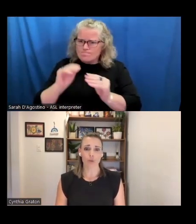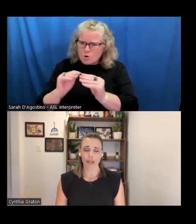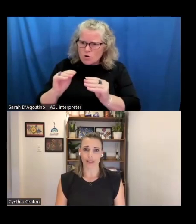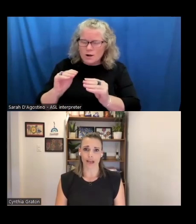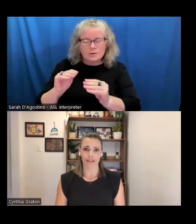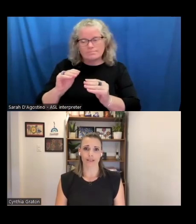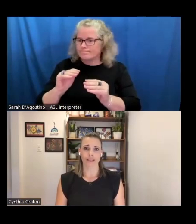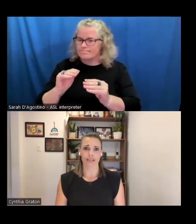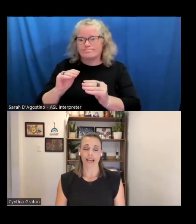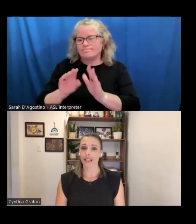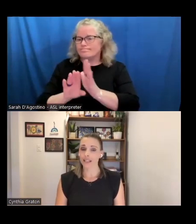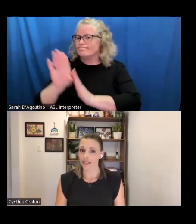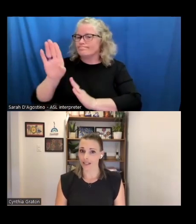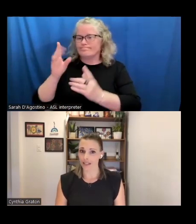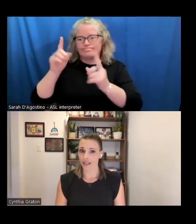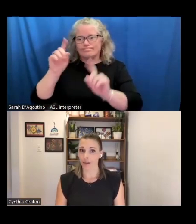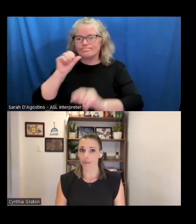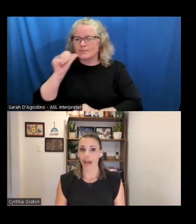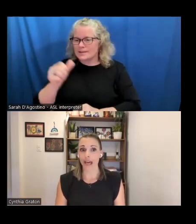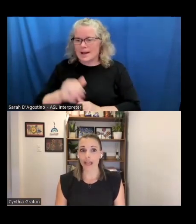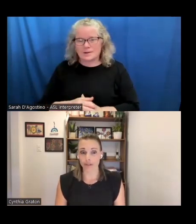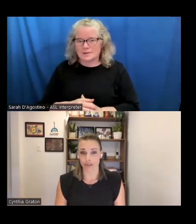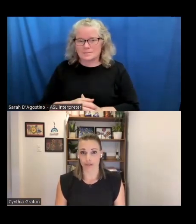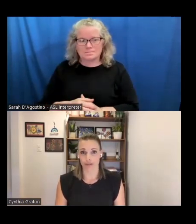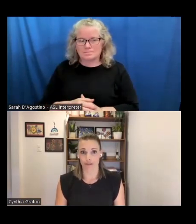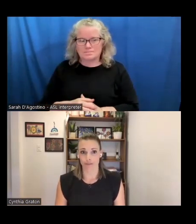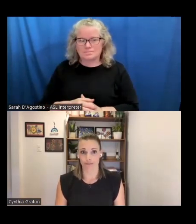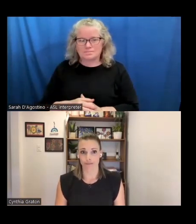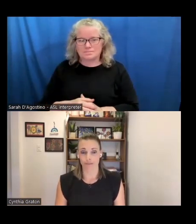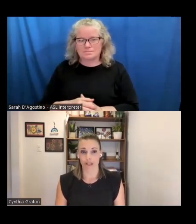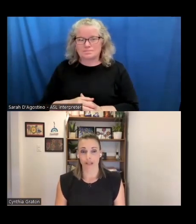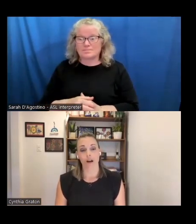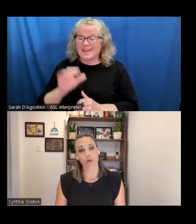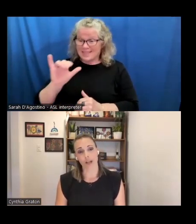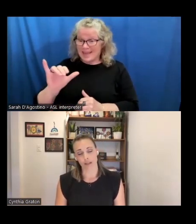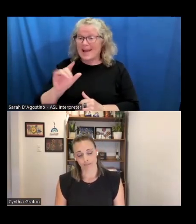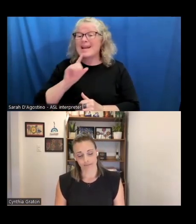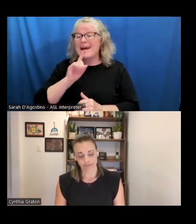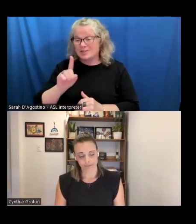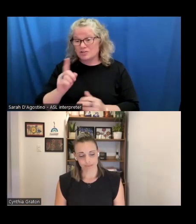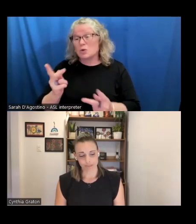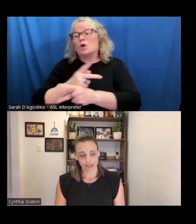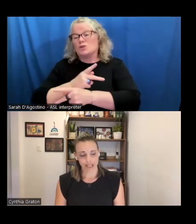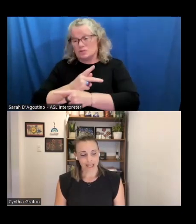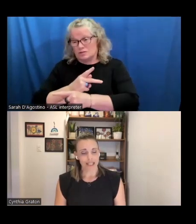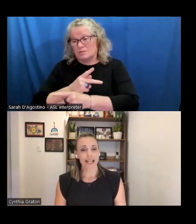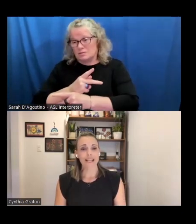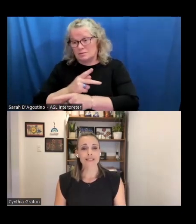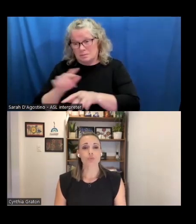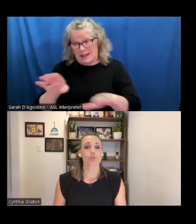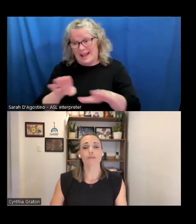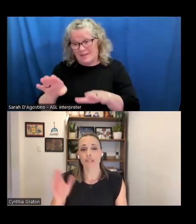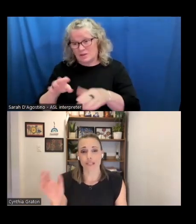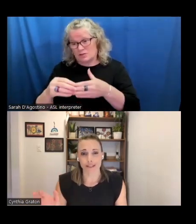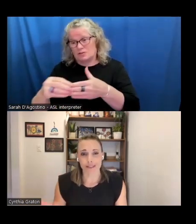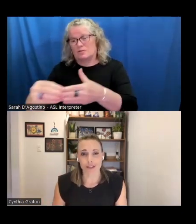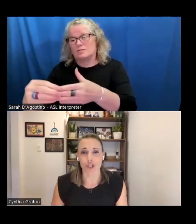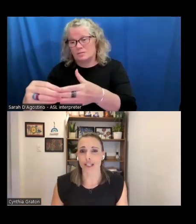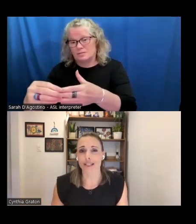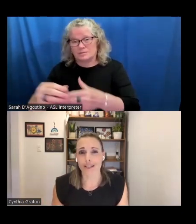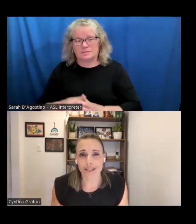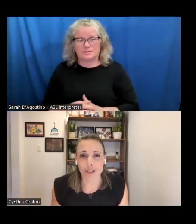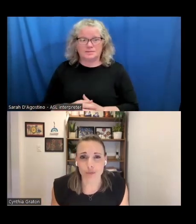experience, doing that elicits behaviors. Okay, let's